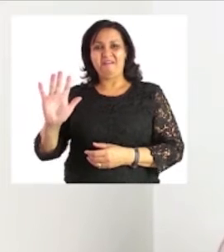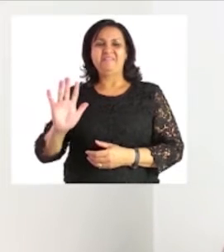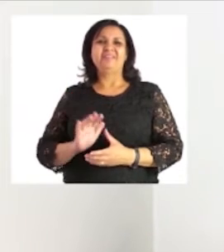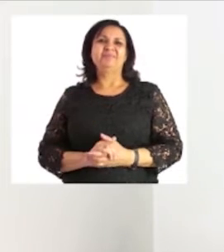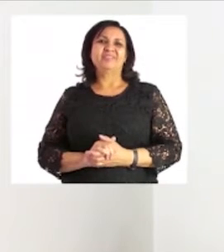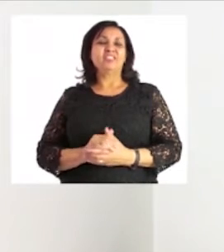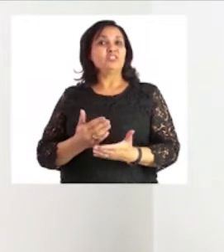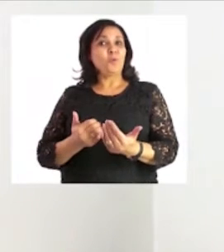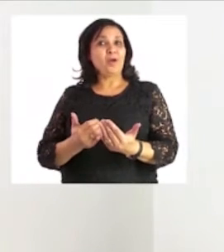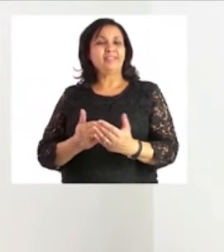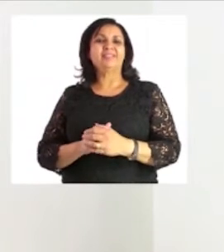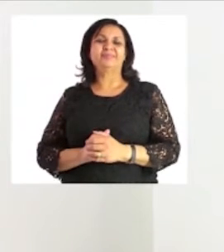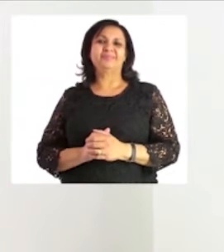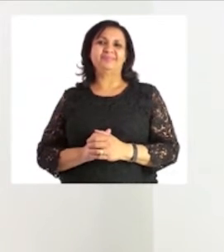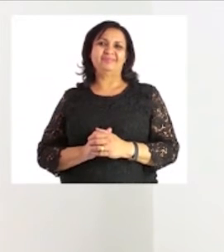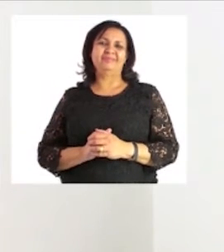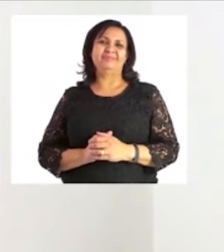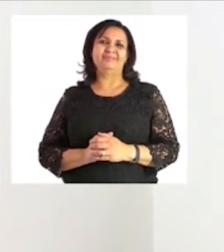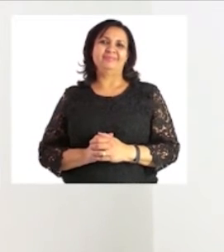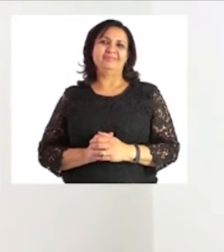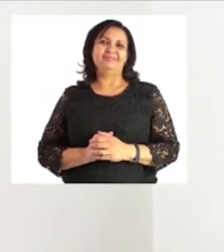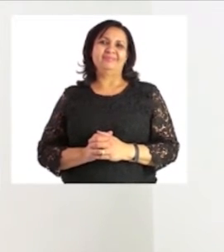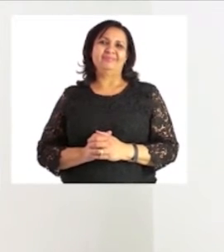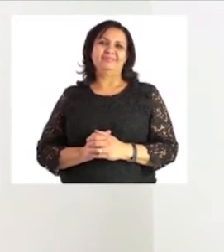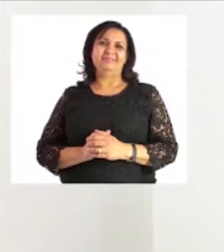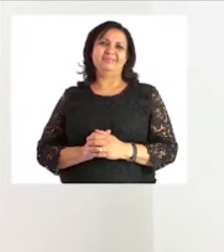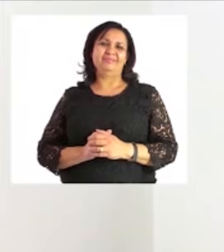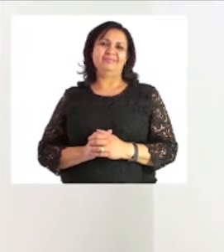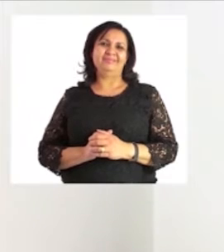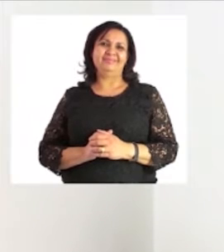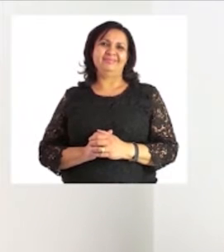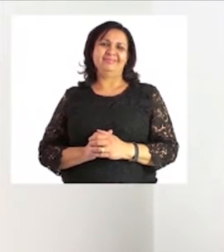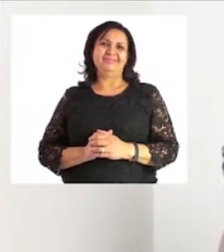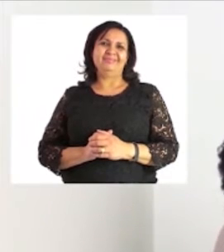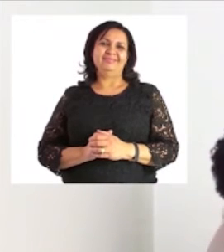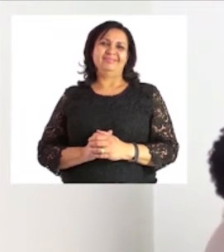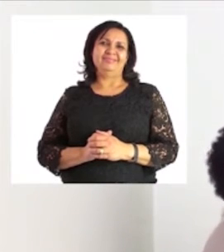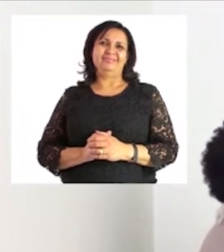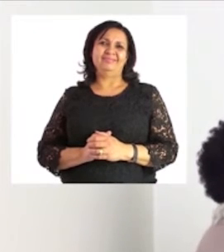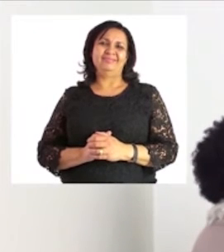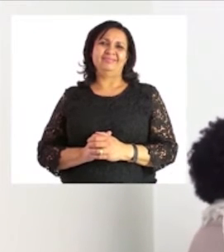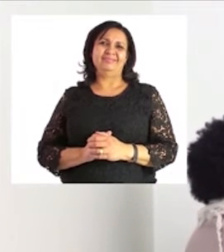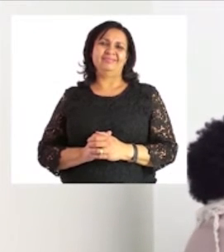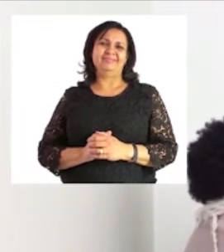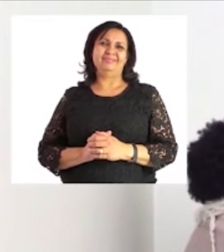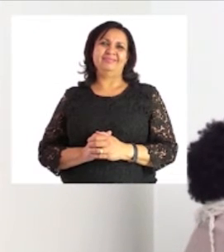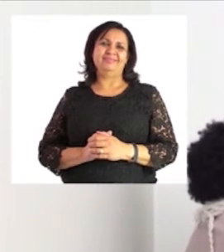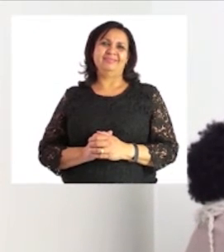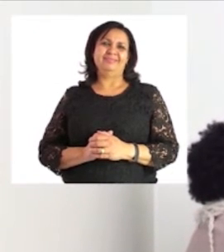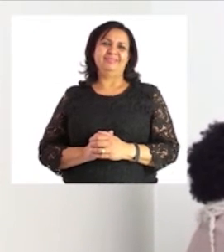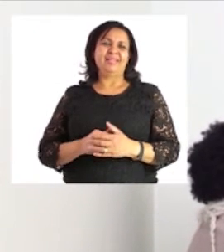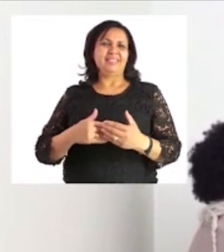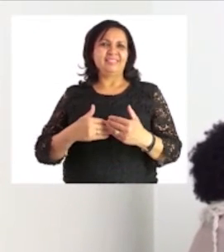just wait and see what teacher's going to do. Let me take my crayon. I start